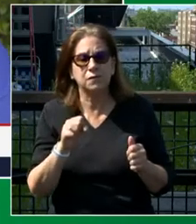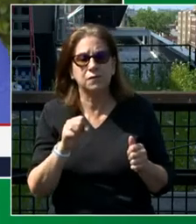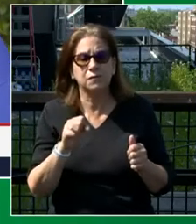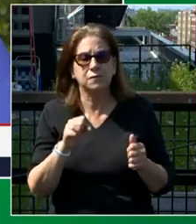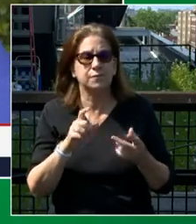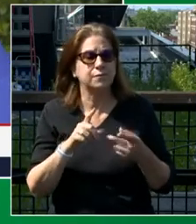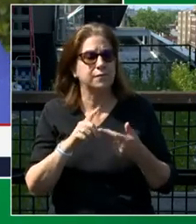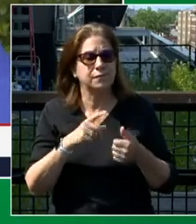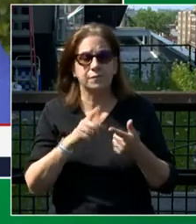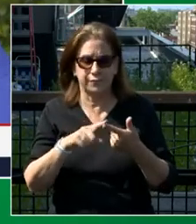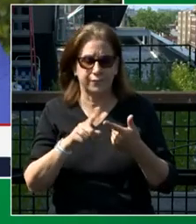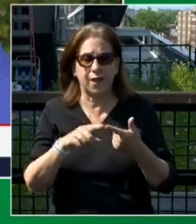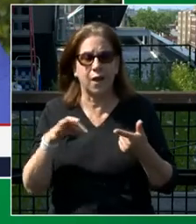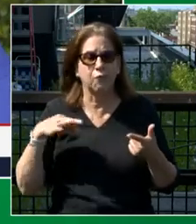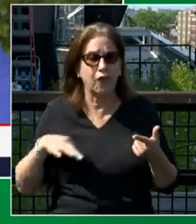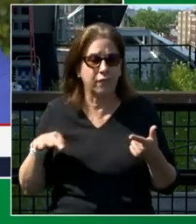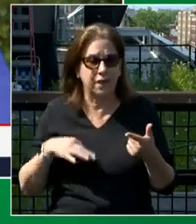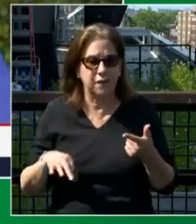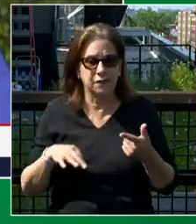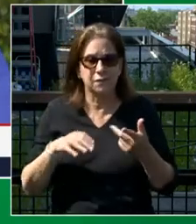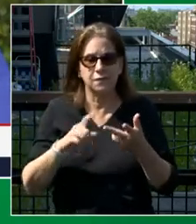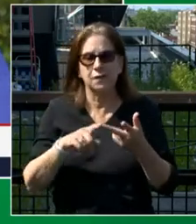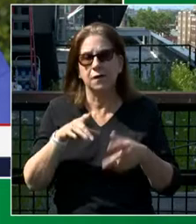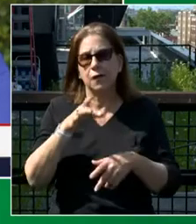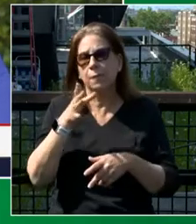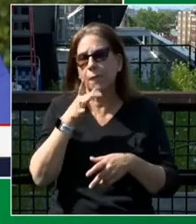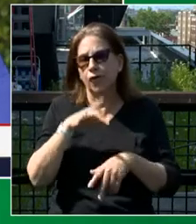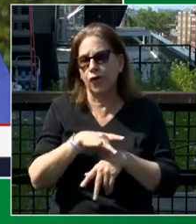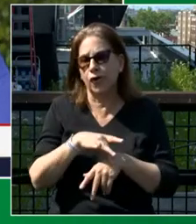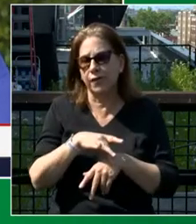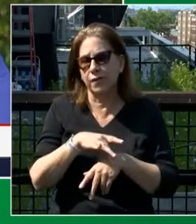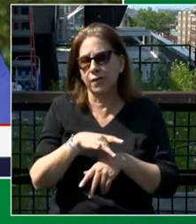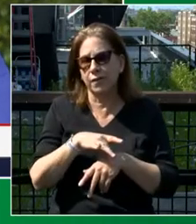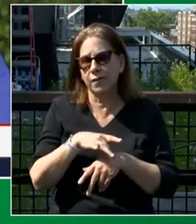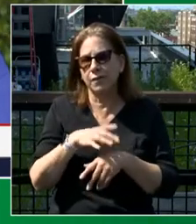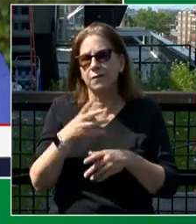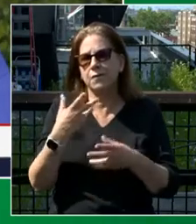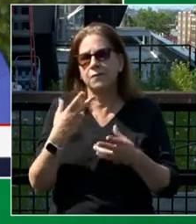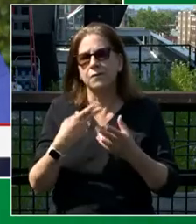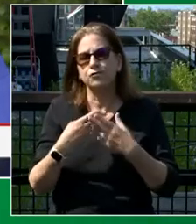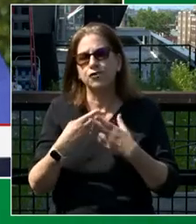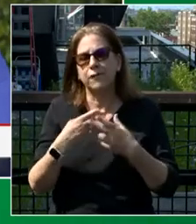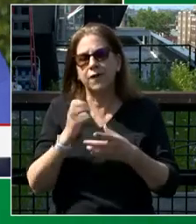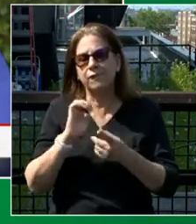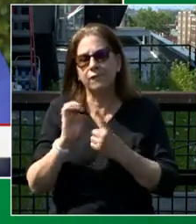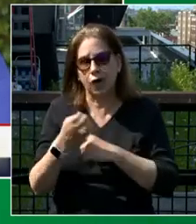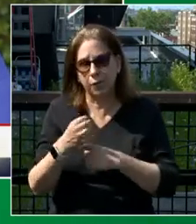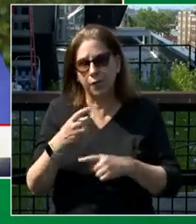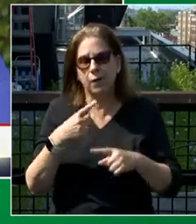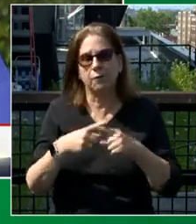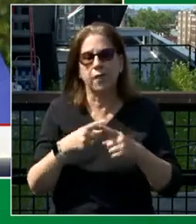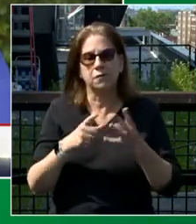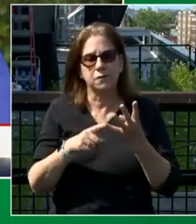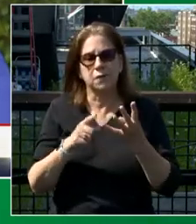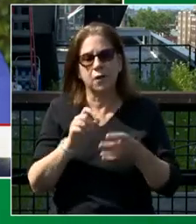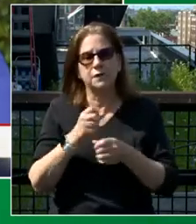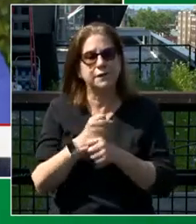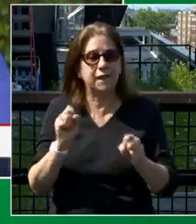and beds. We also have a collaborative workspace. We have 4 food and beverage outlets, a